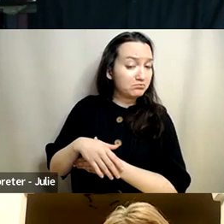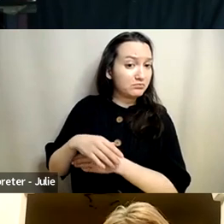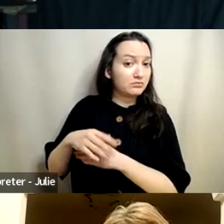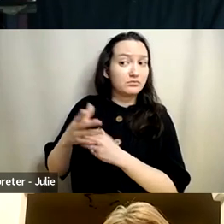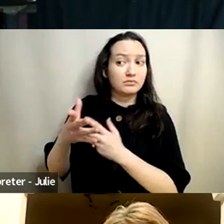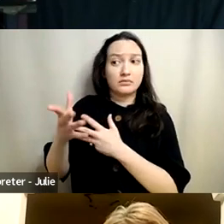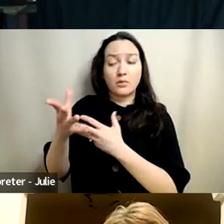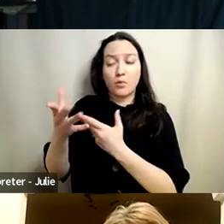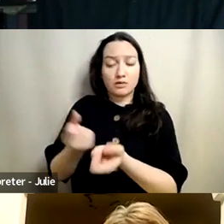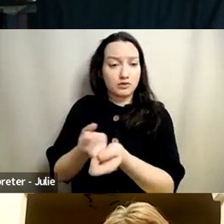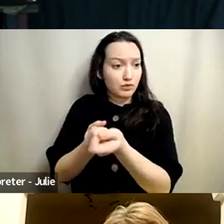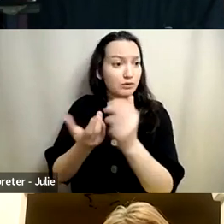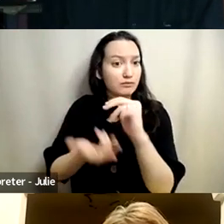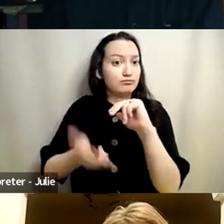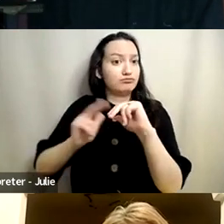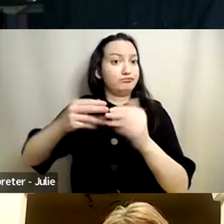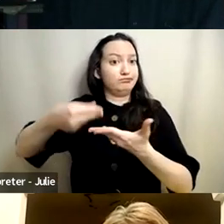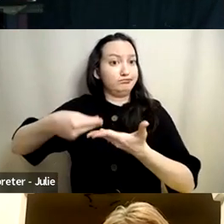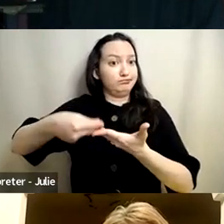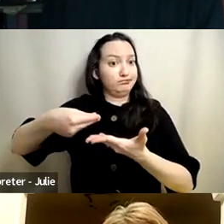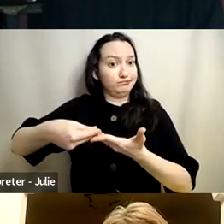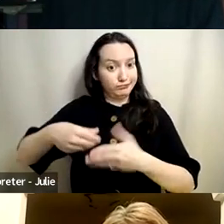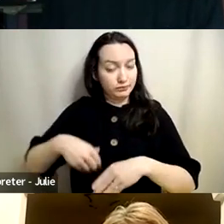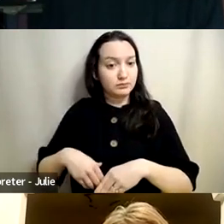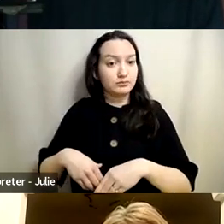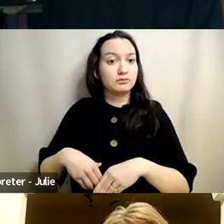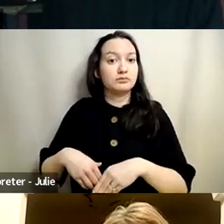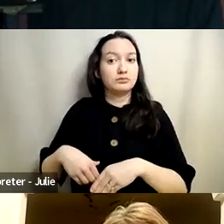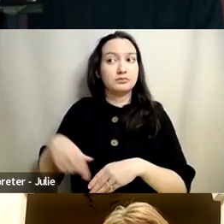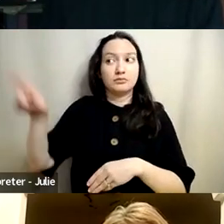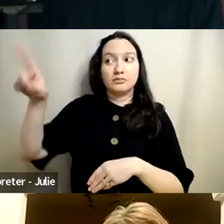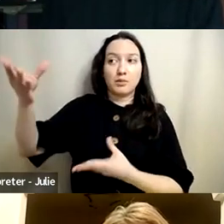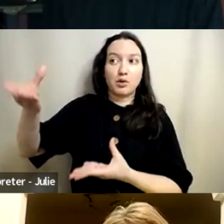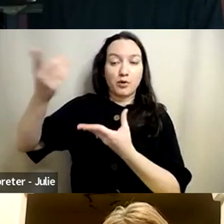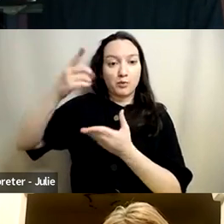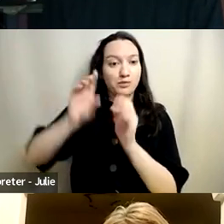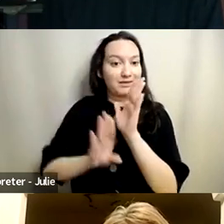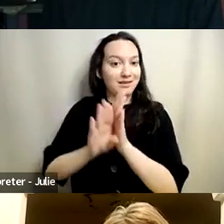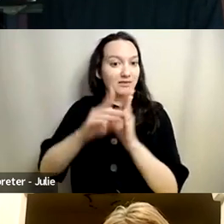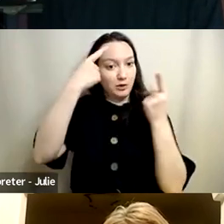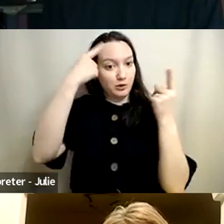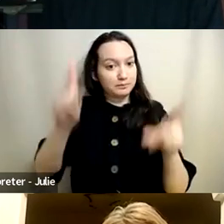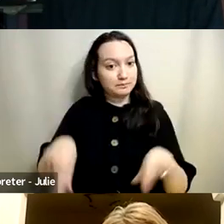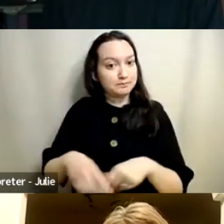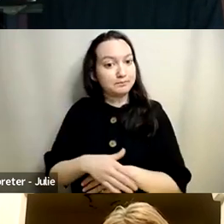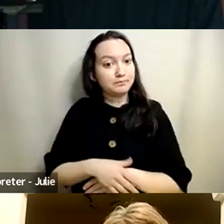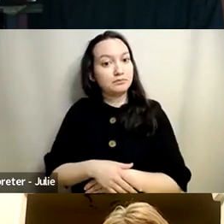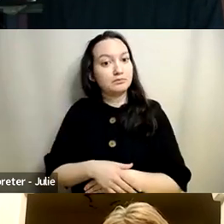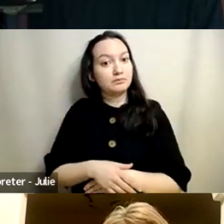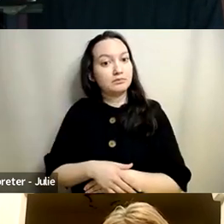advocating for increased funds from those they've proposed in their development agreement.